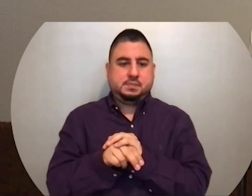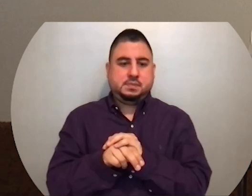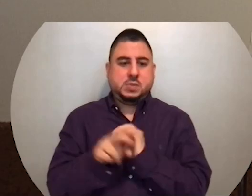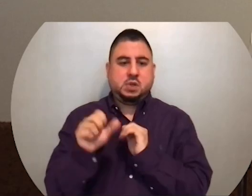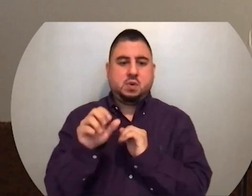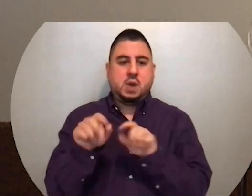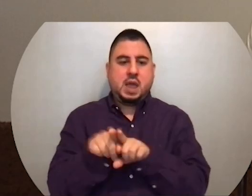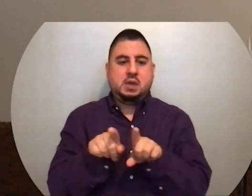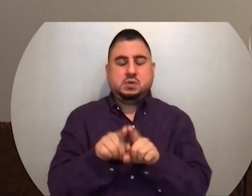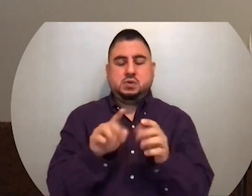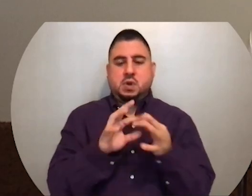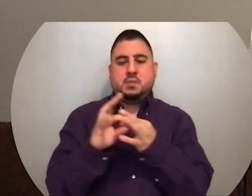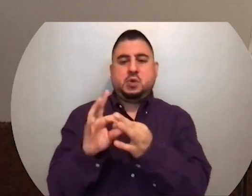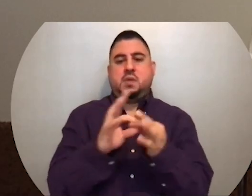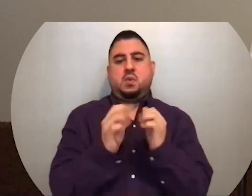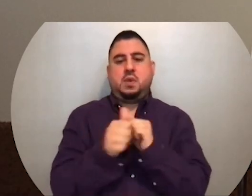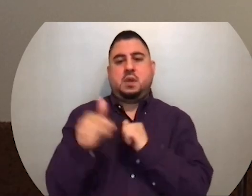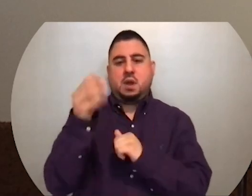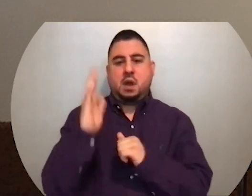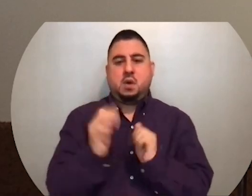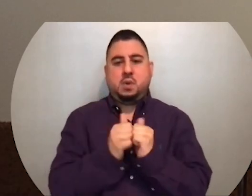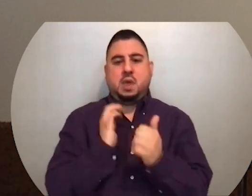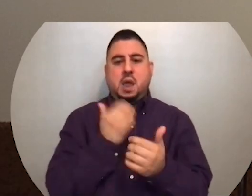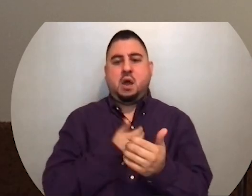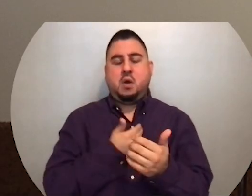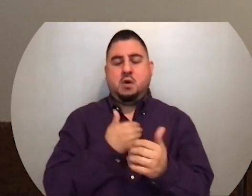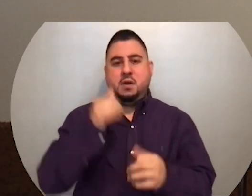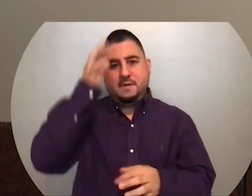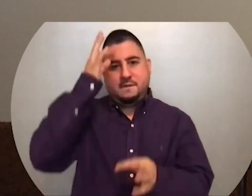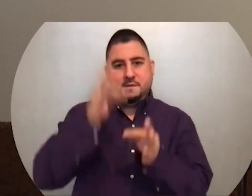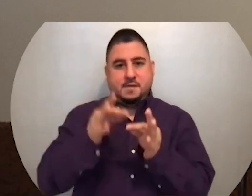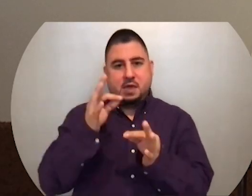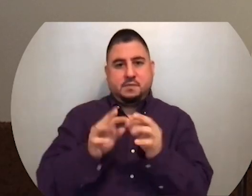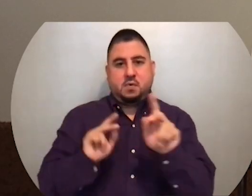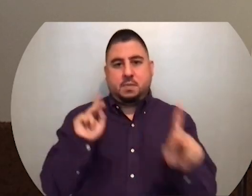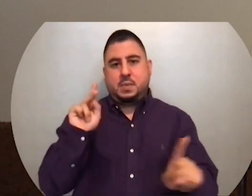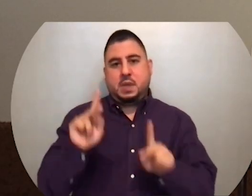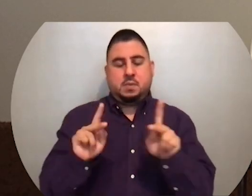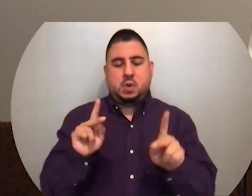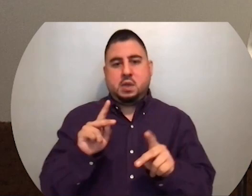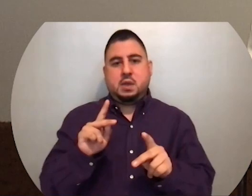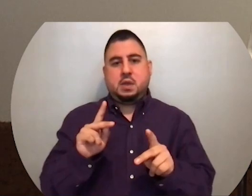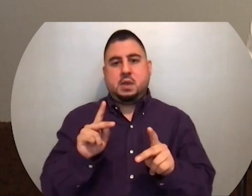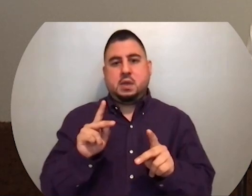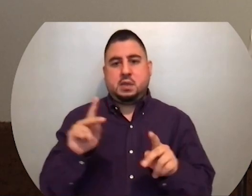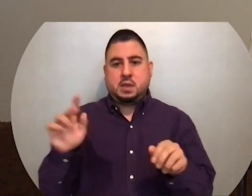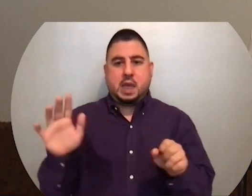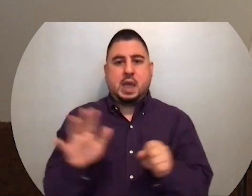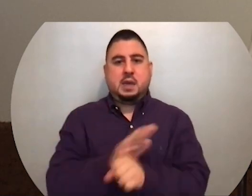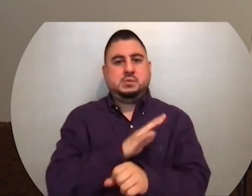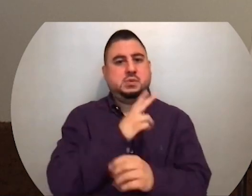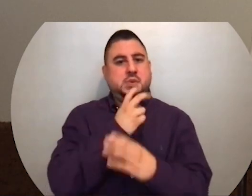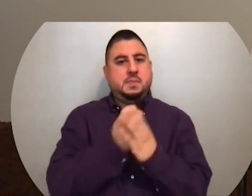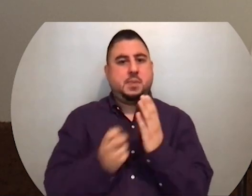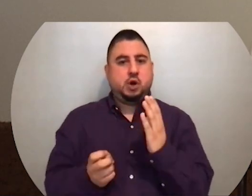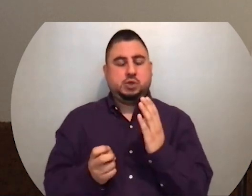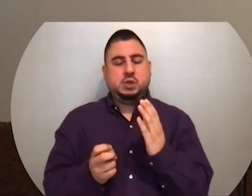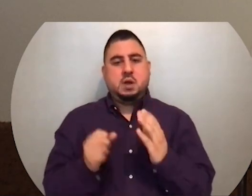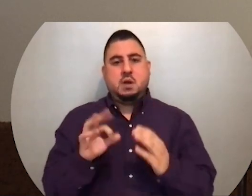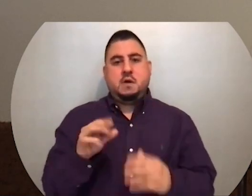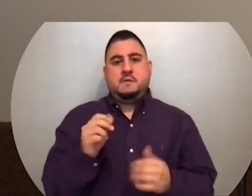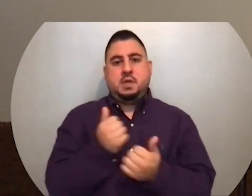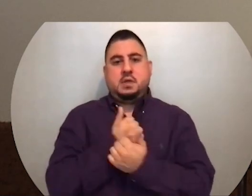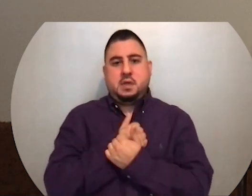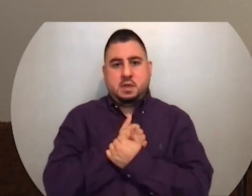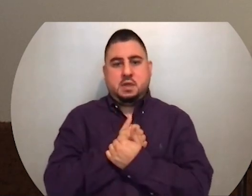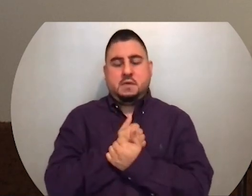so as to come together with God and with our fellow faithful in the absolute immersion of the